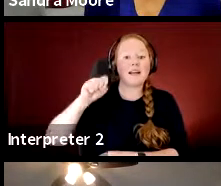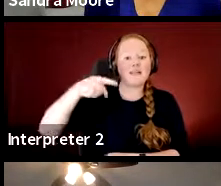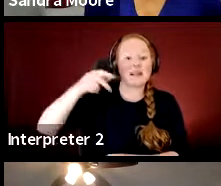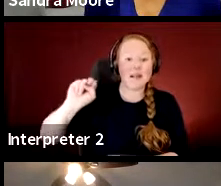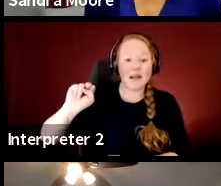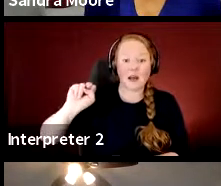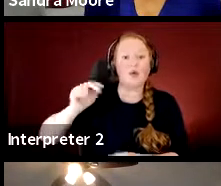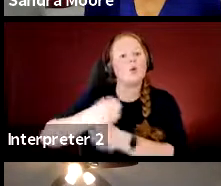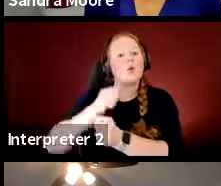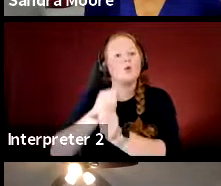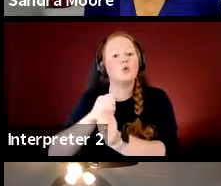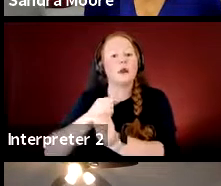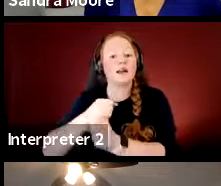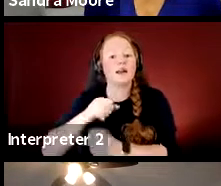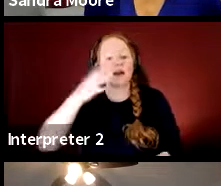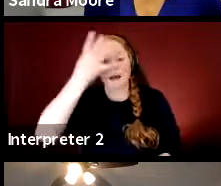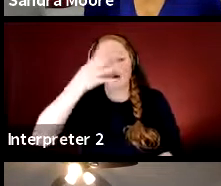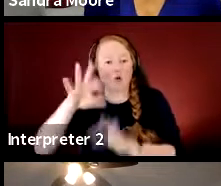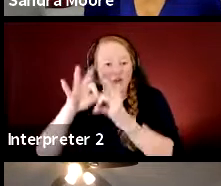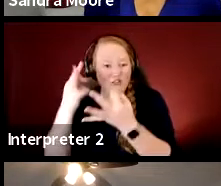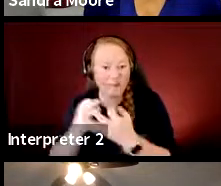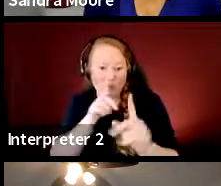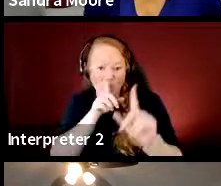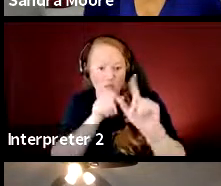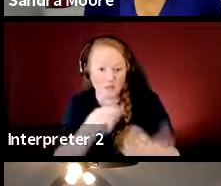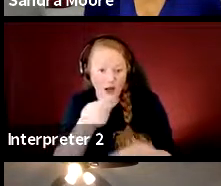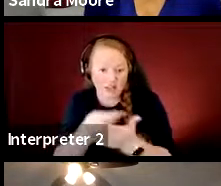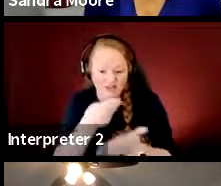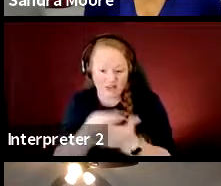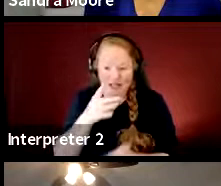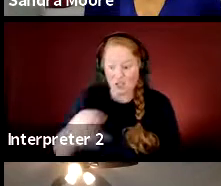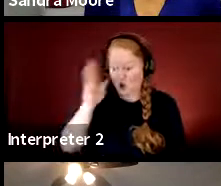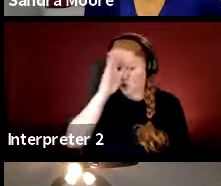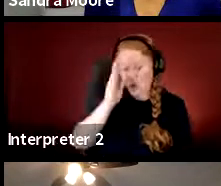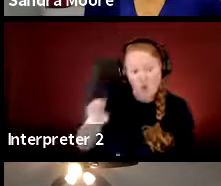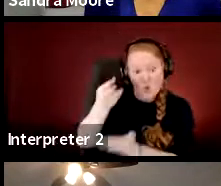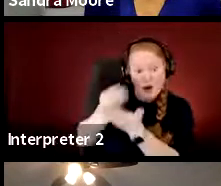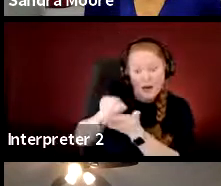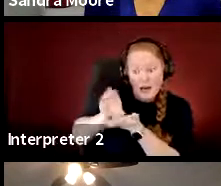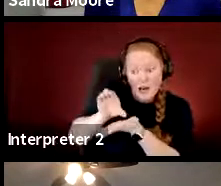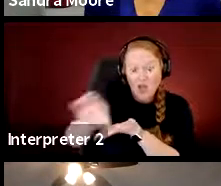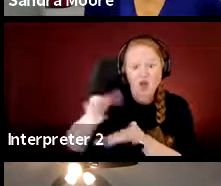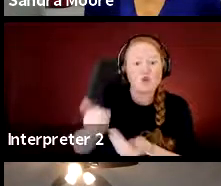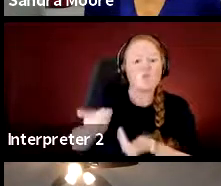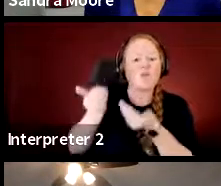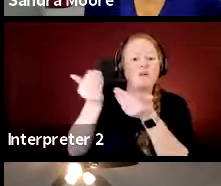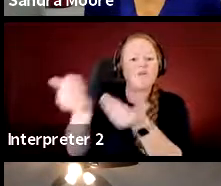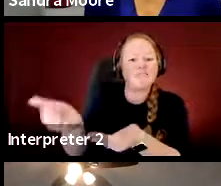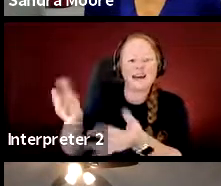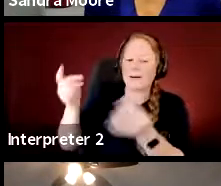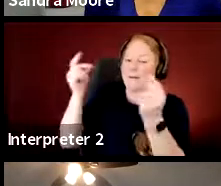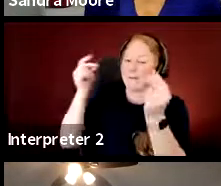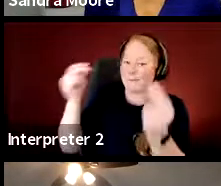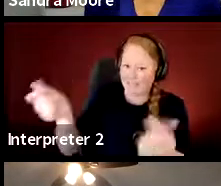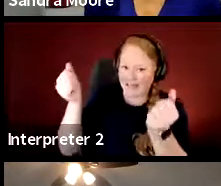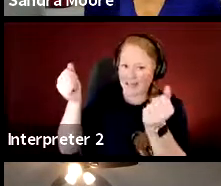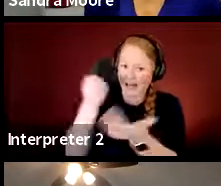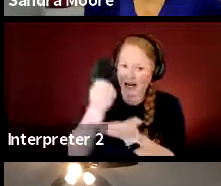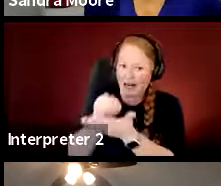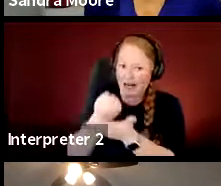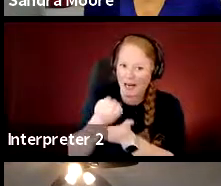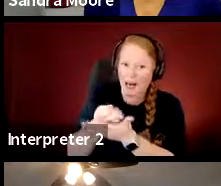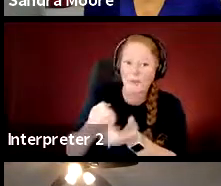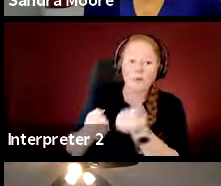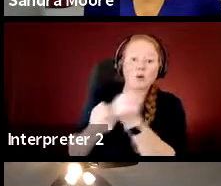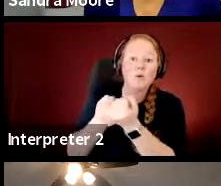Immigrant Family Emergency Response Fund, a direct cash initiative aimed to provide immediate economic support of $500 to immigrant